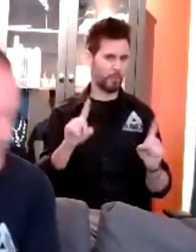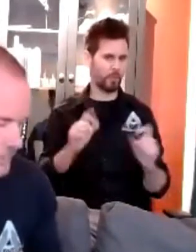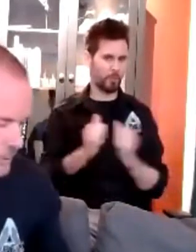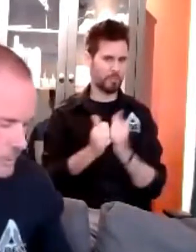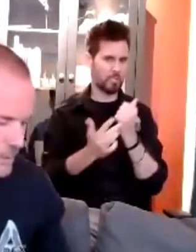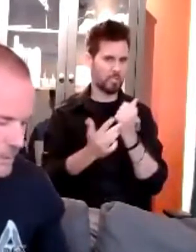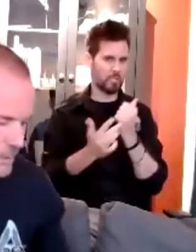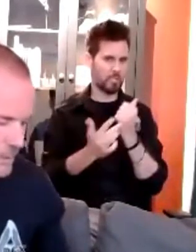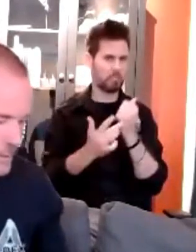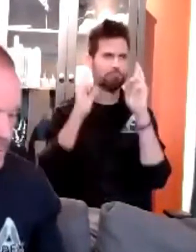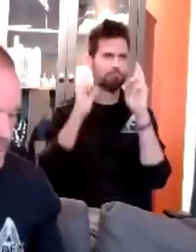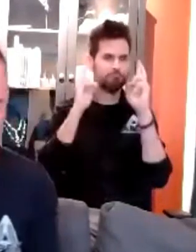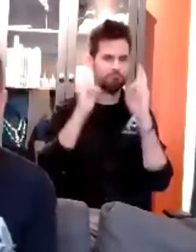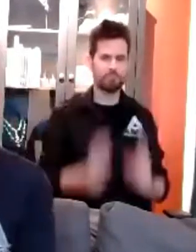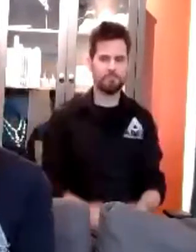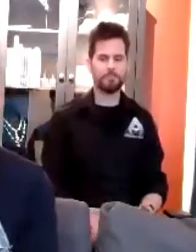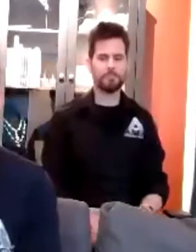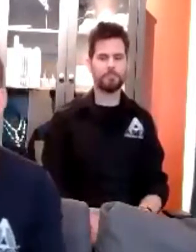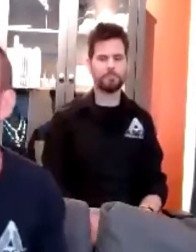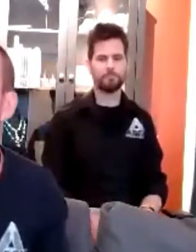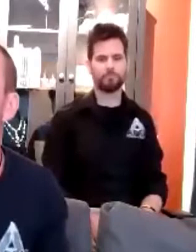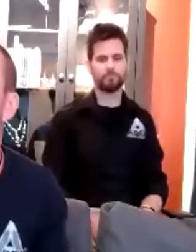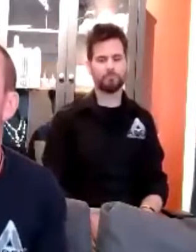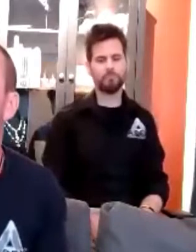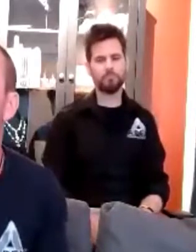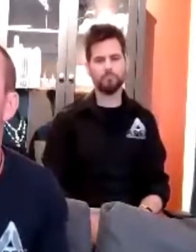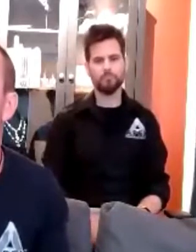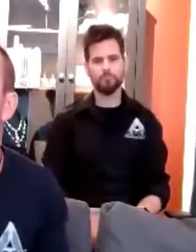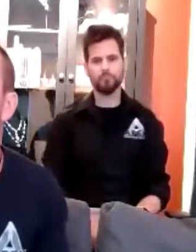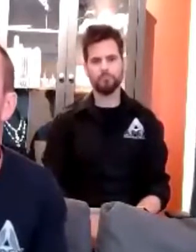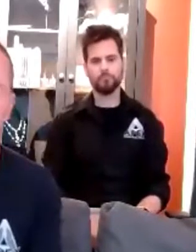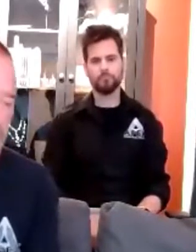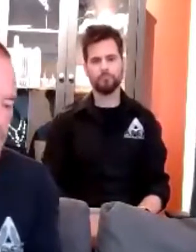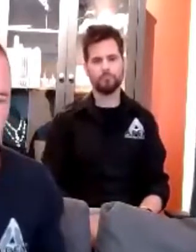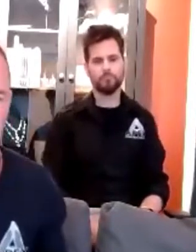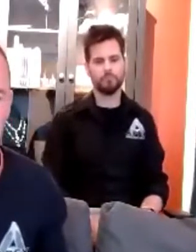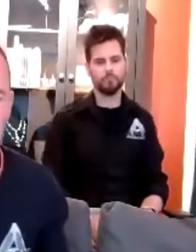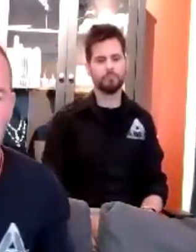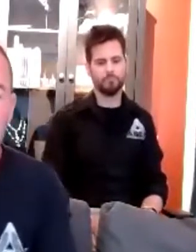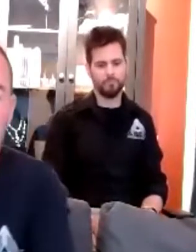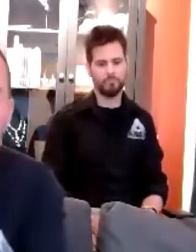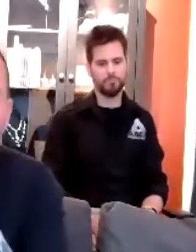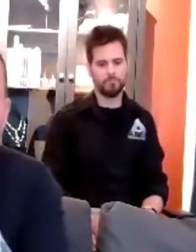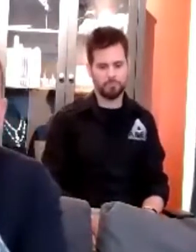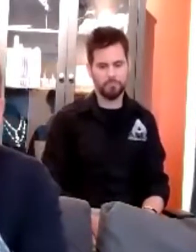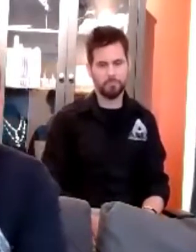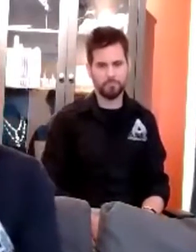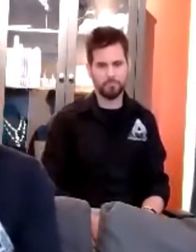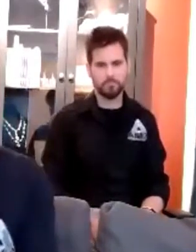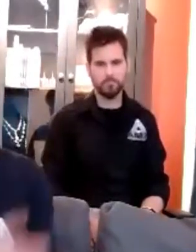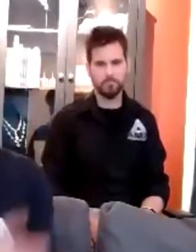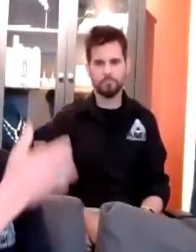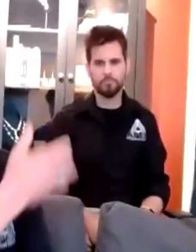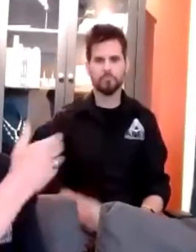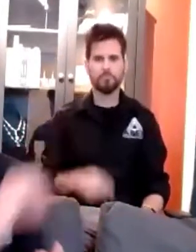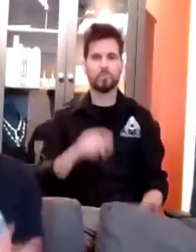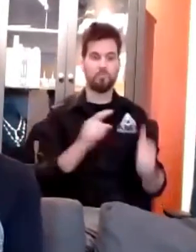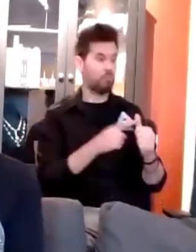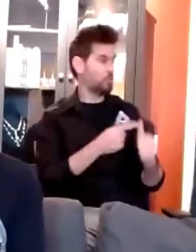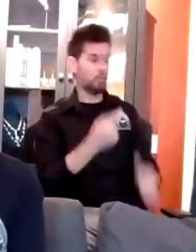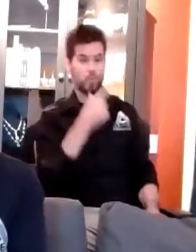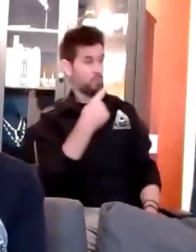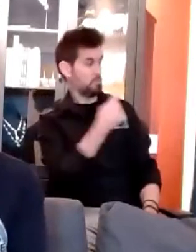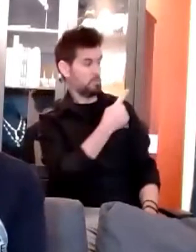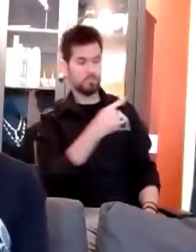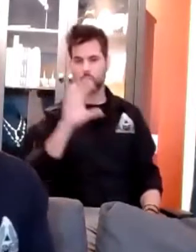Okay. Well, before we dive into some questions, I know you wanted to introduce everyone today. Yeah, so I've got Cole here today,